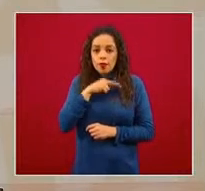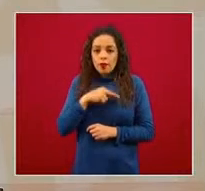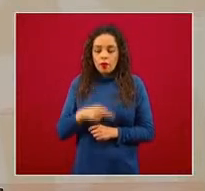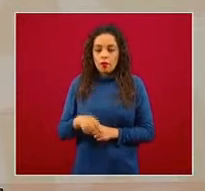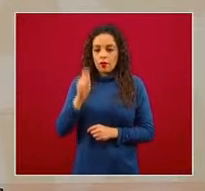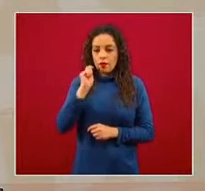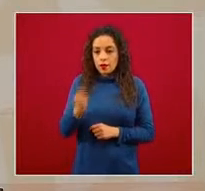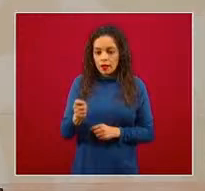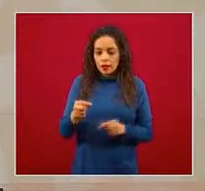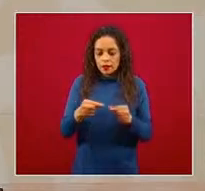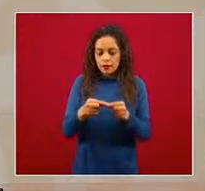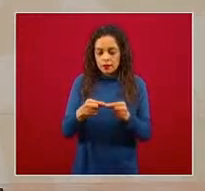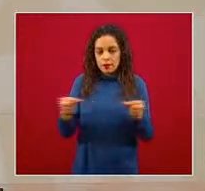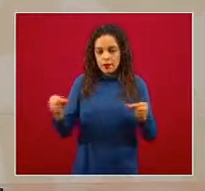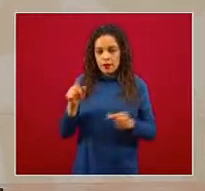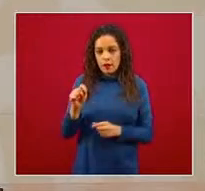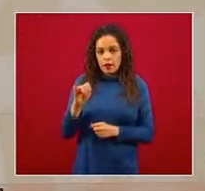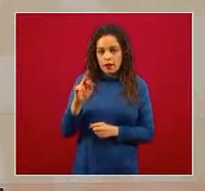have